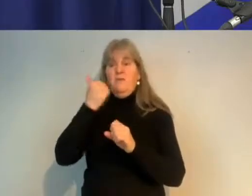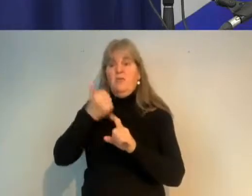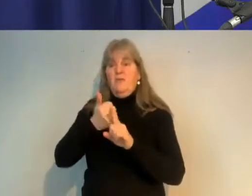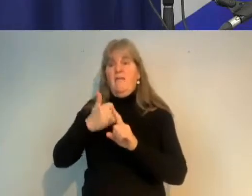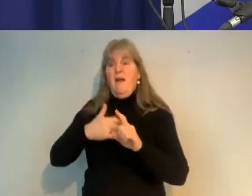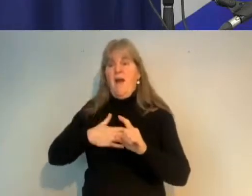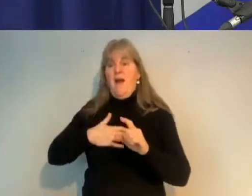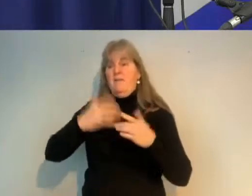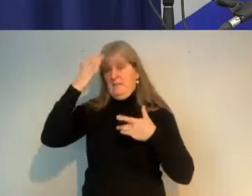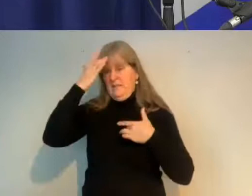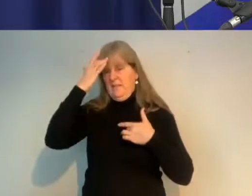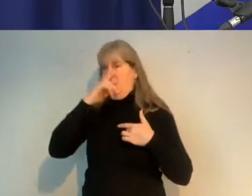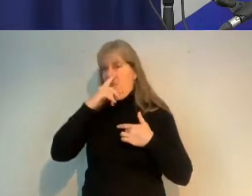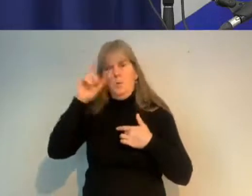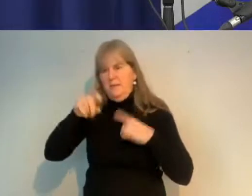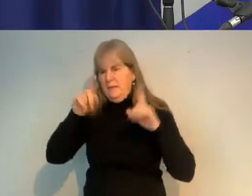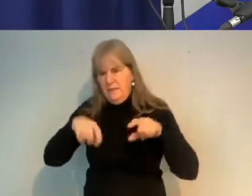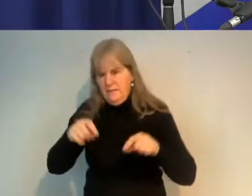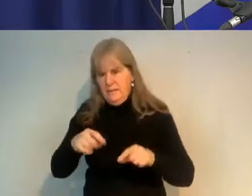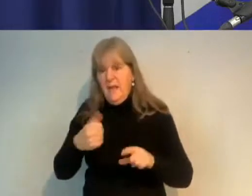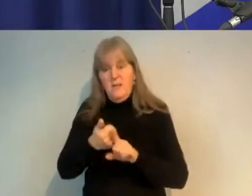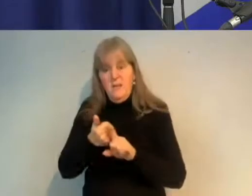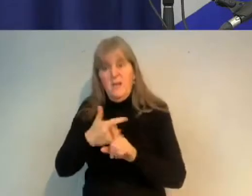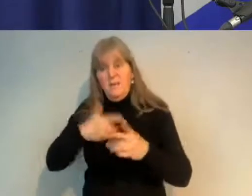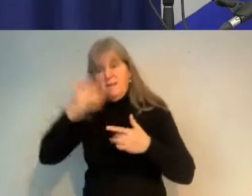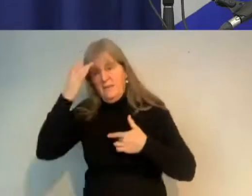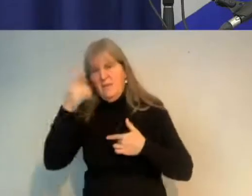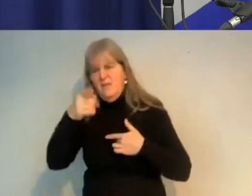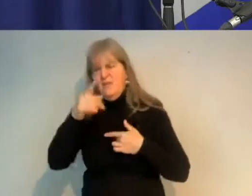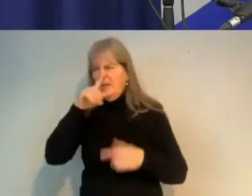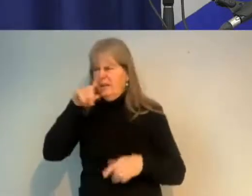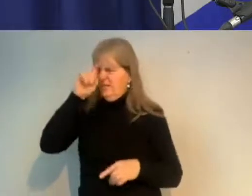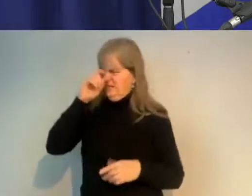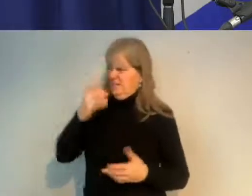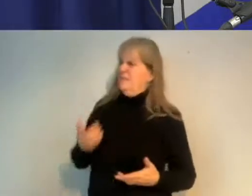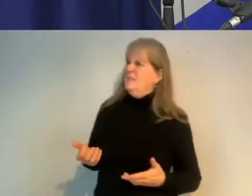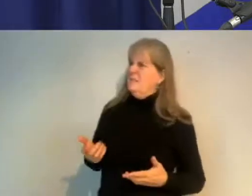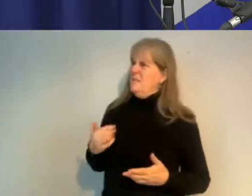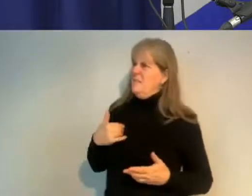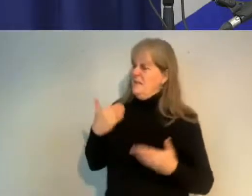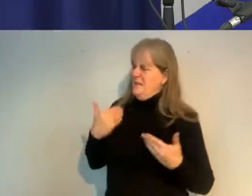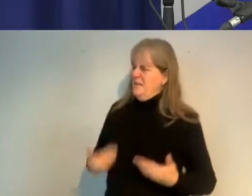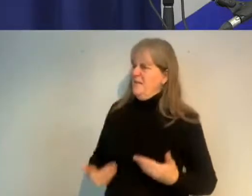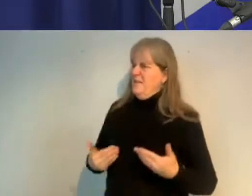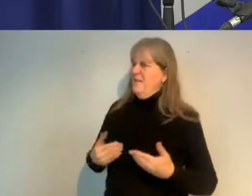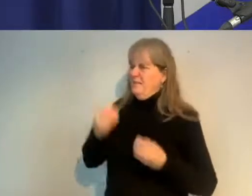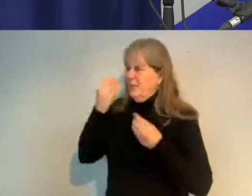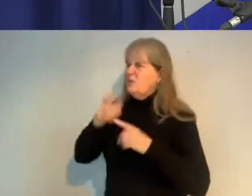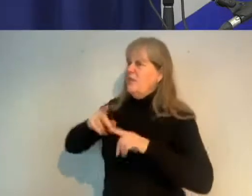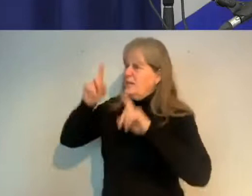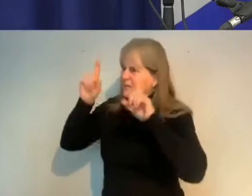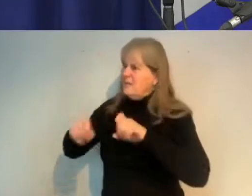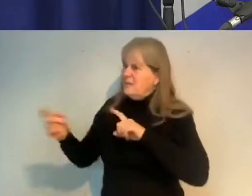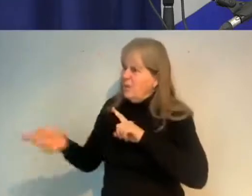Now, I know it might sound strange coming from a person who's been telling everyone to get tested, So let me explain.